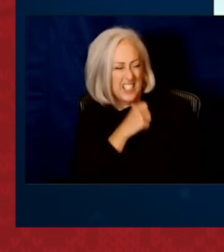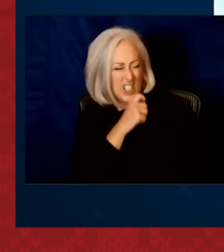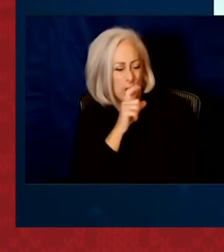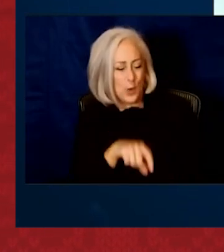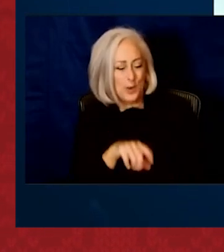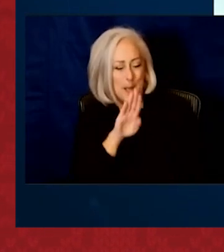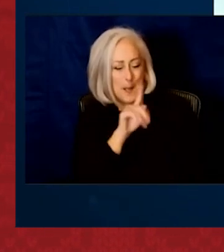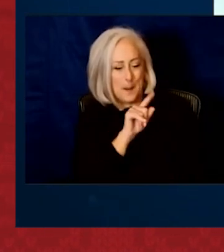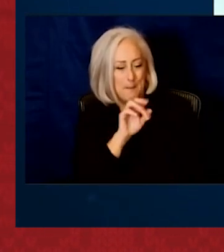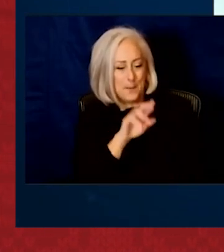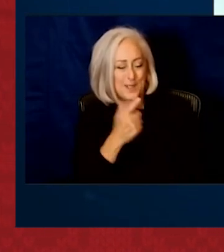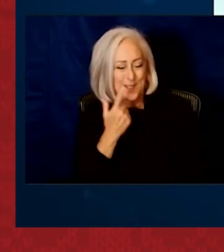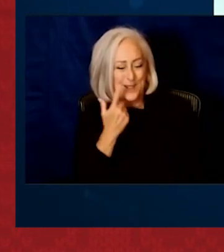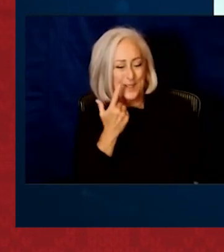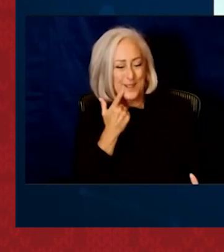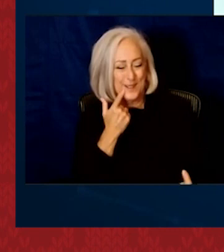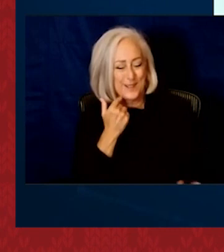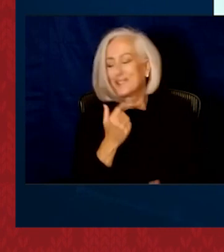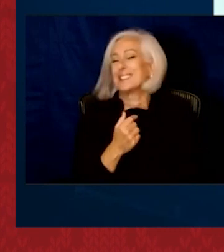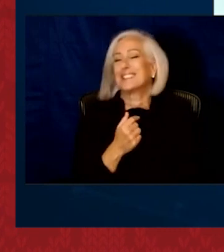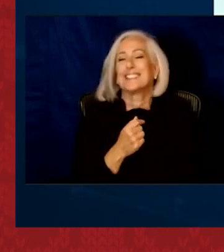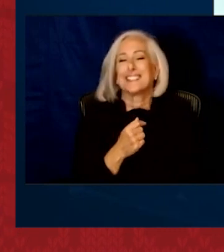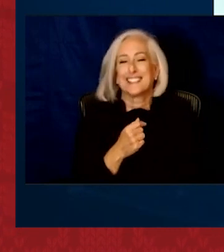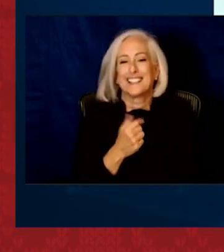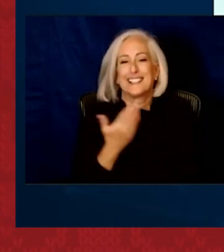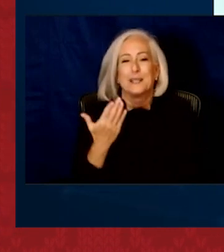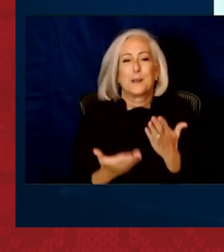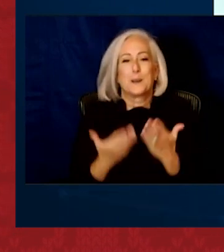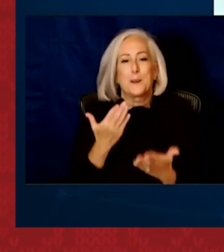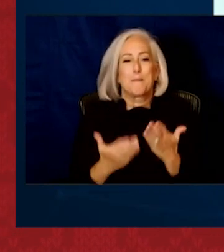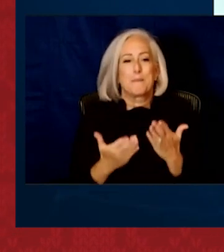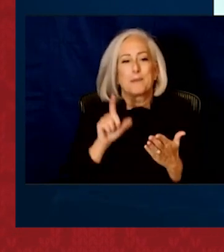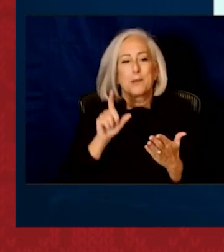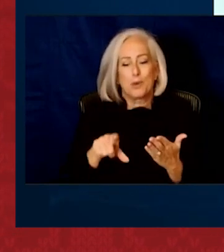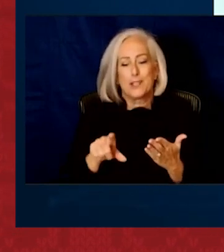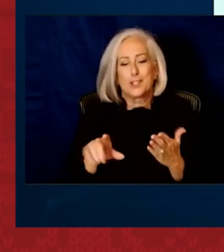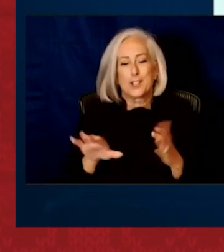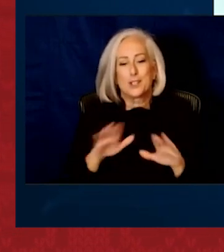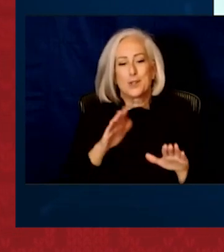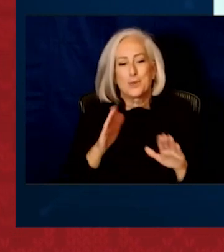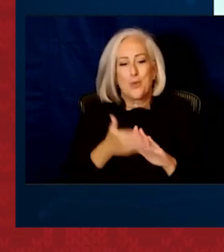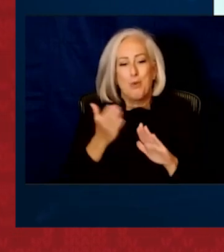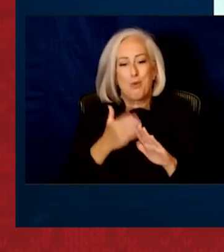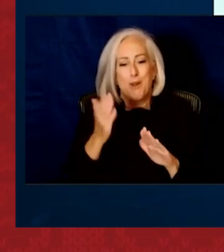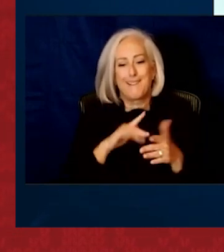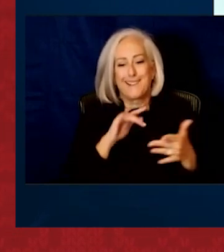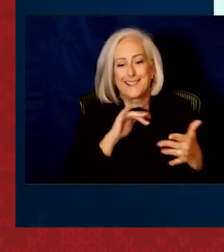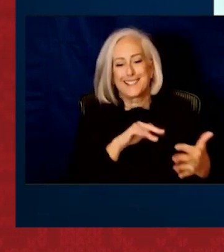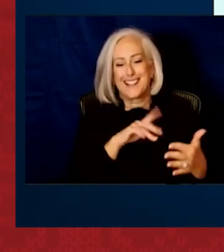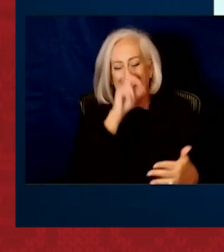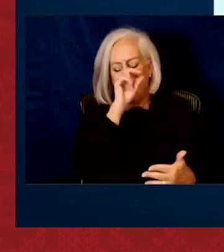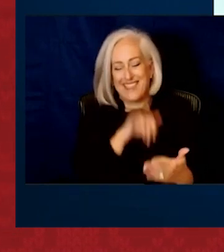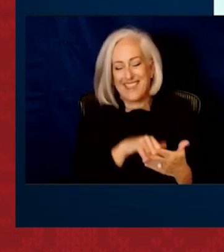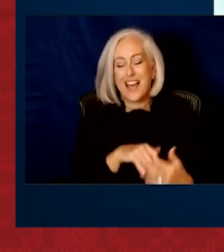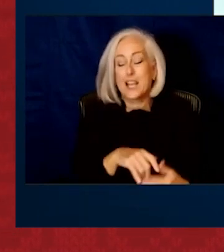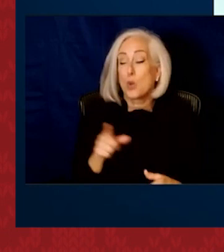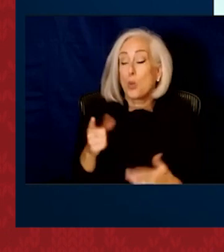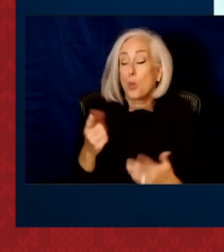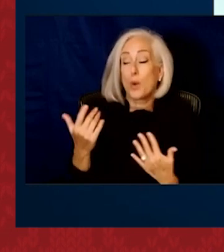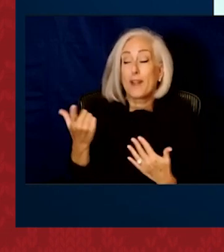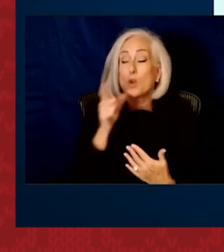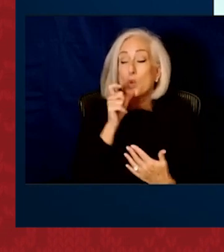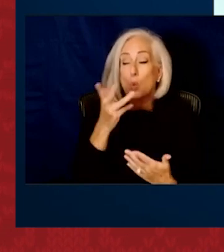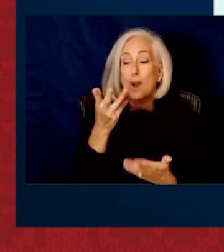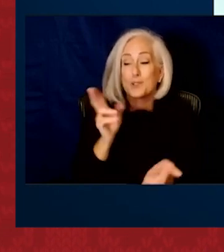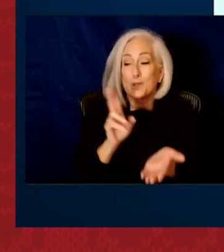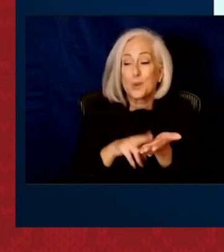Yeah, maybe there's a randomized controlled trial. Yeah, we're still waiting to enroll the patient. People in that study. Not too quick in the